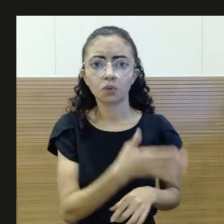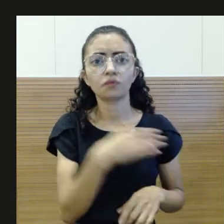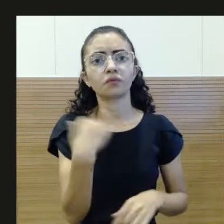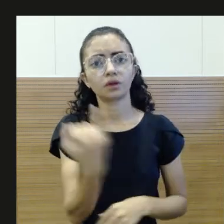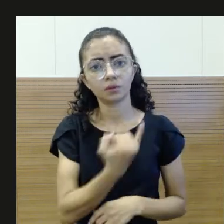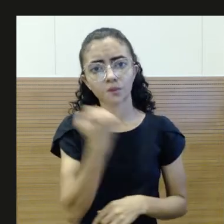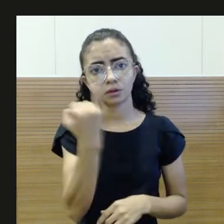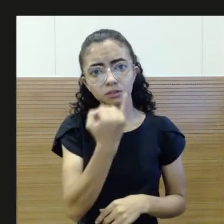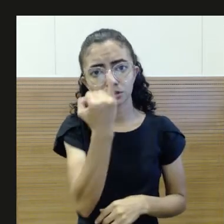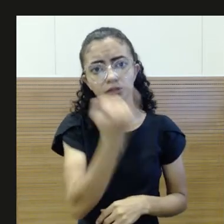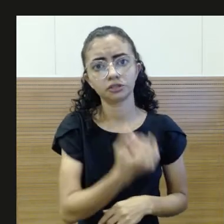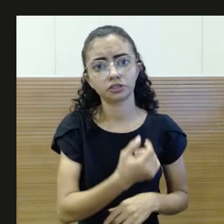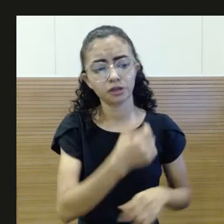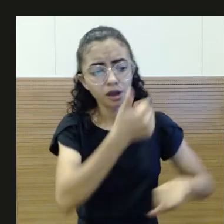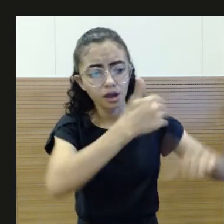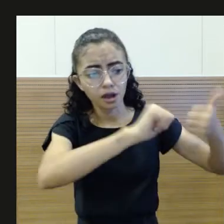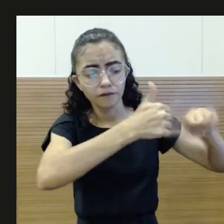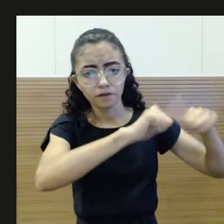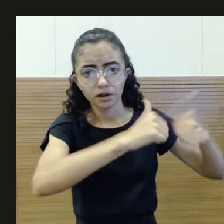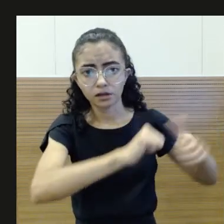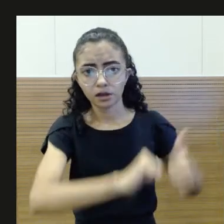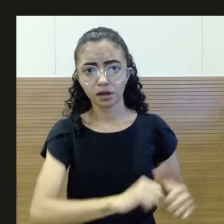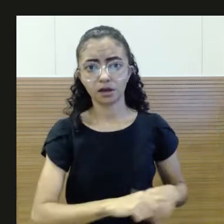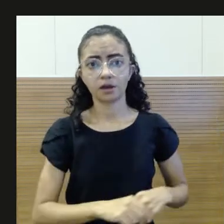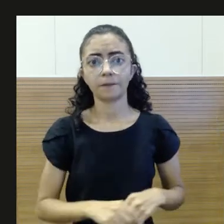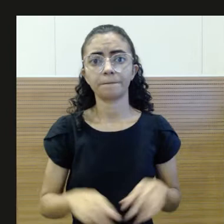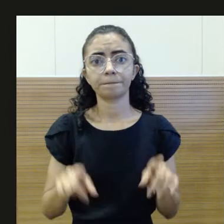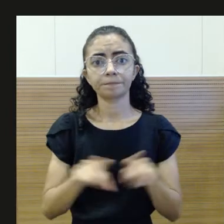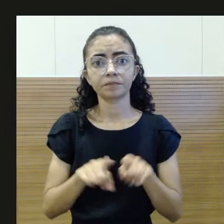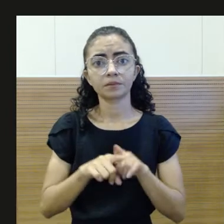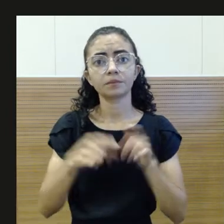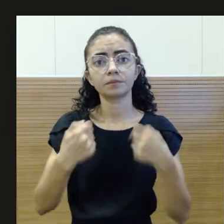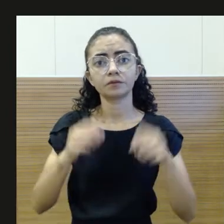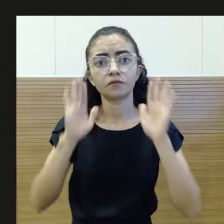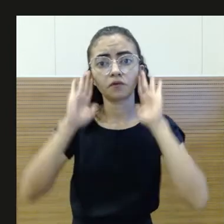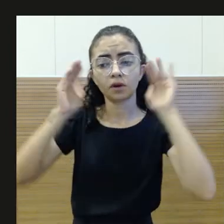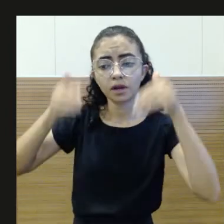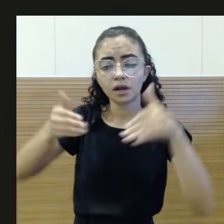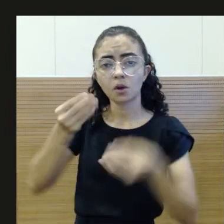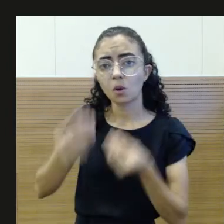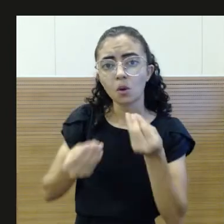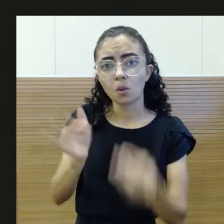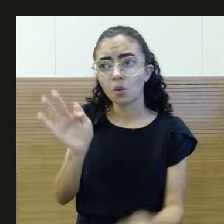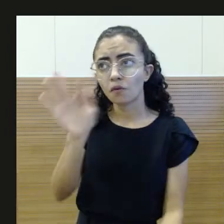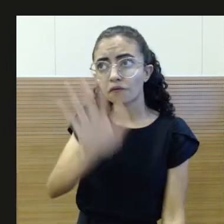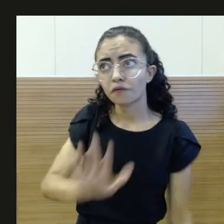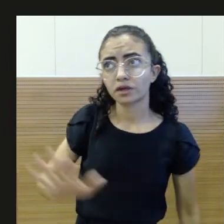prevalence of anemia and A that reduced a lot